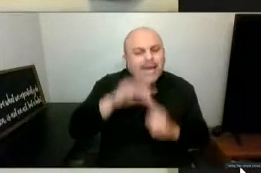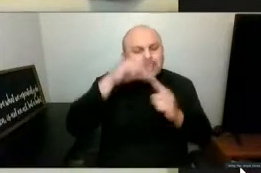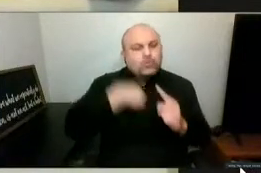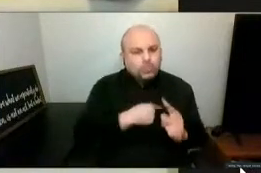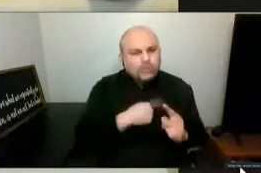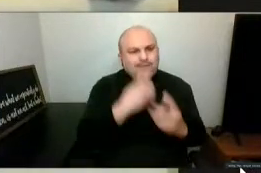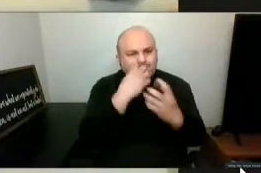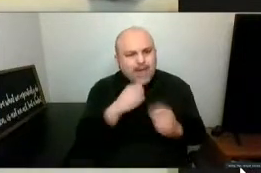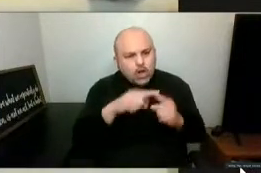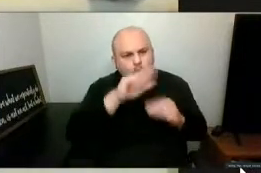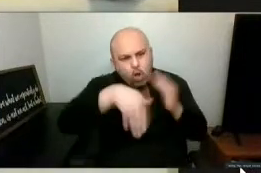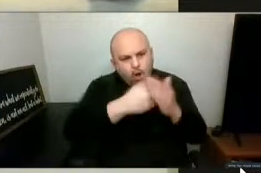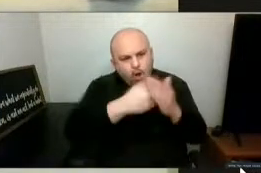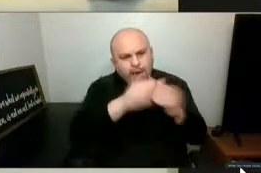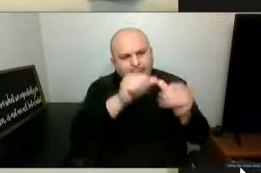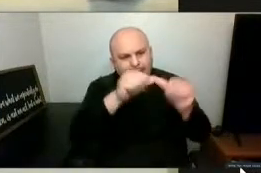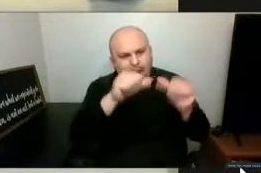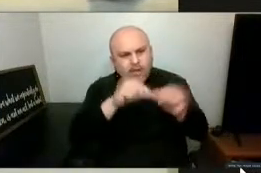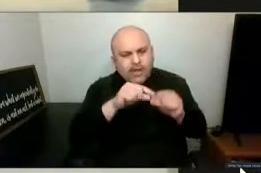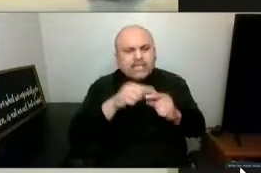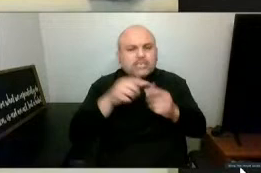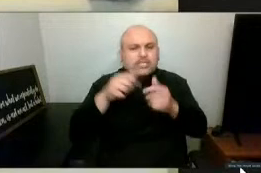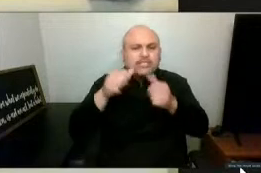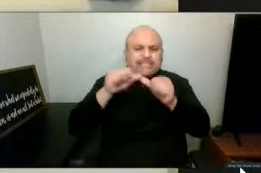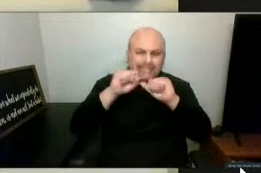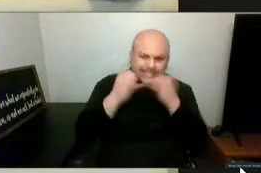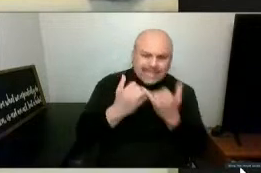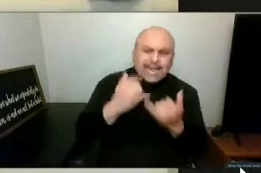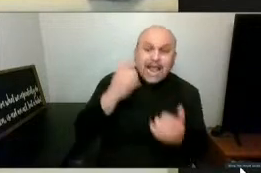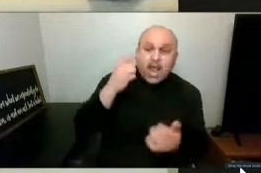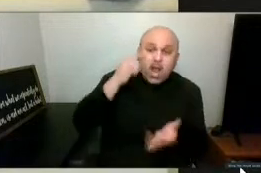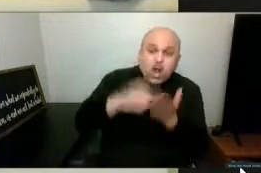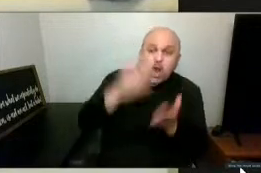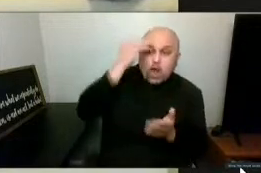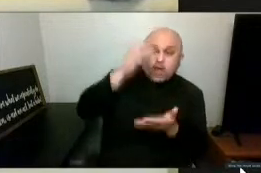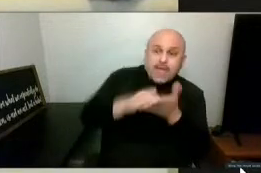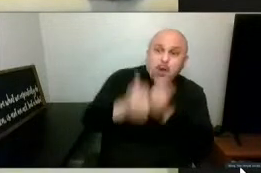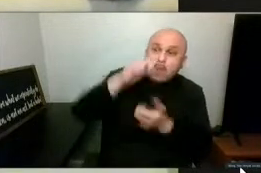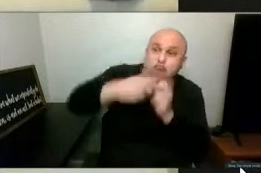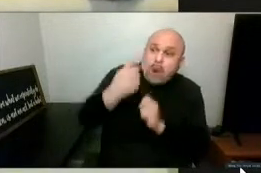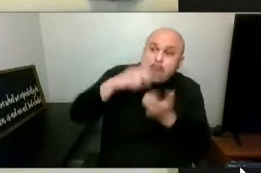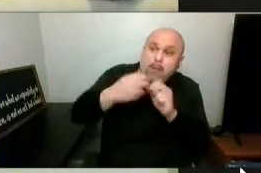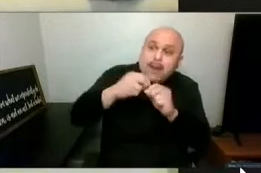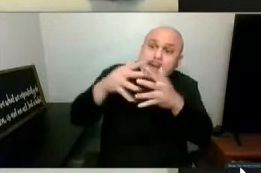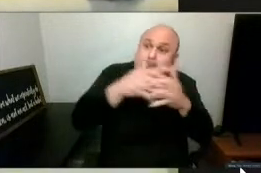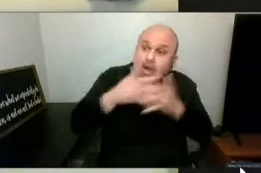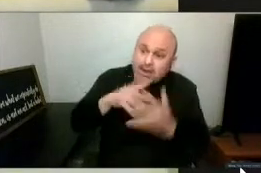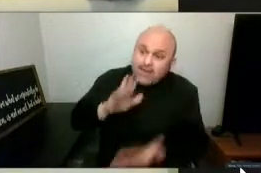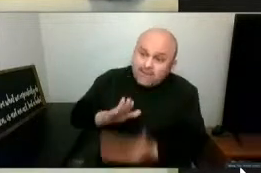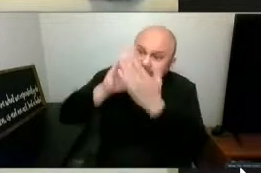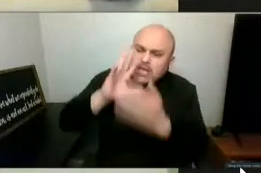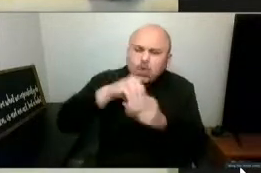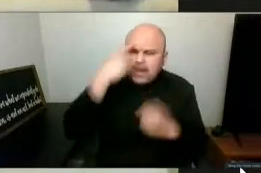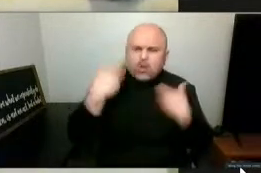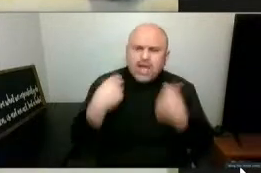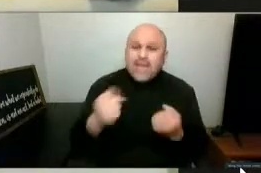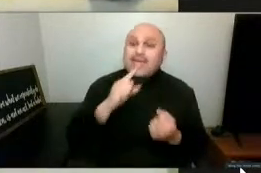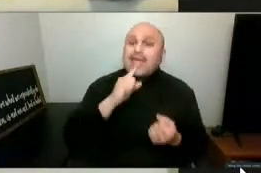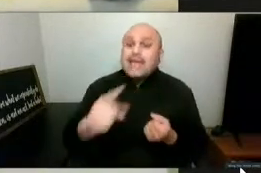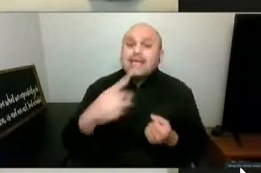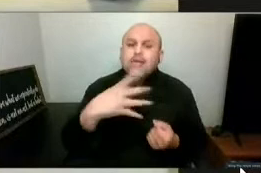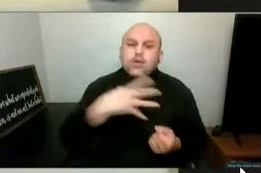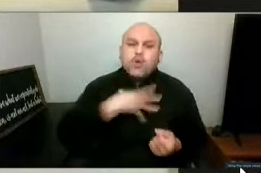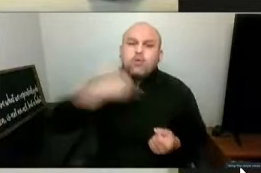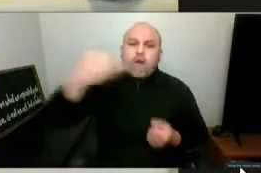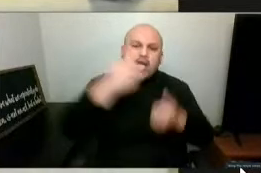society and acknowledging that the #1 problem Black communities face in America, including in mental health, is white supremacy. Thank you so much for